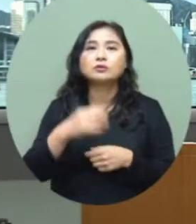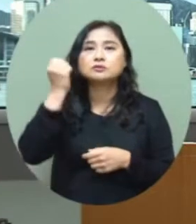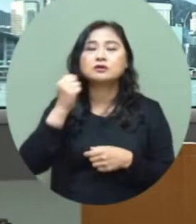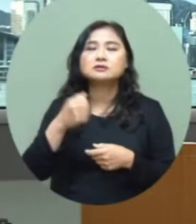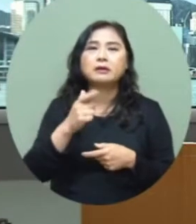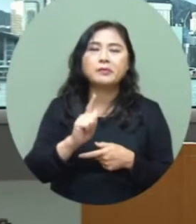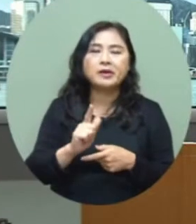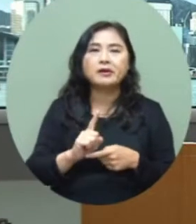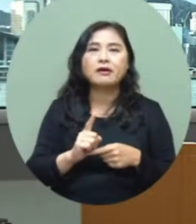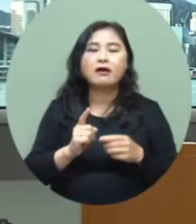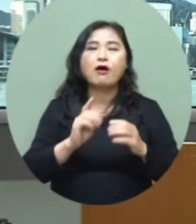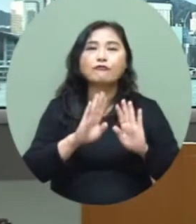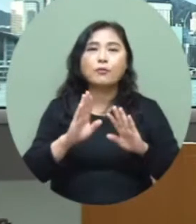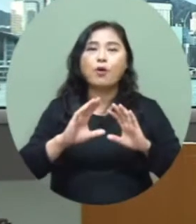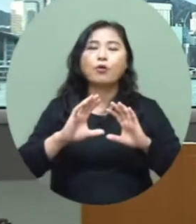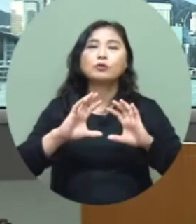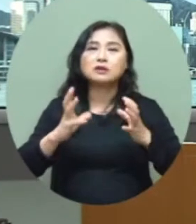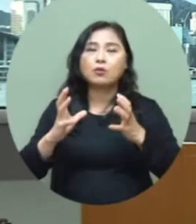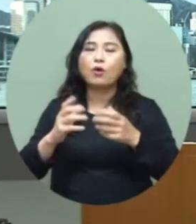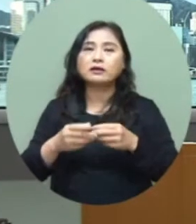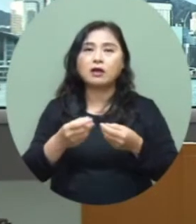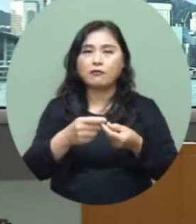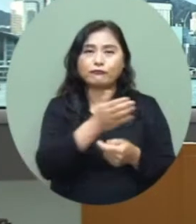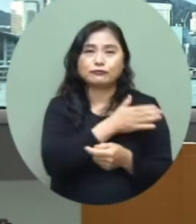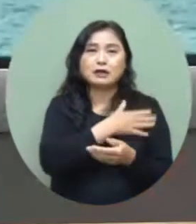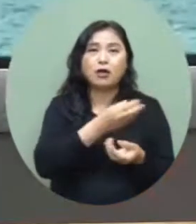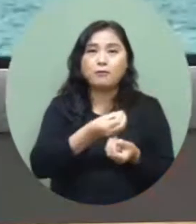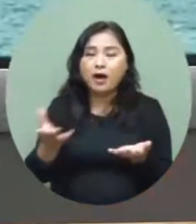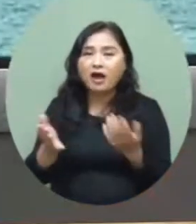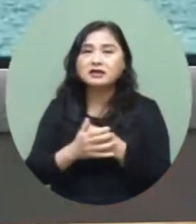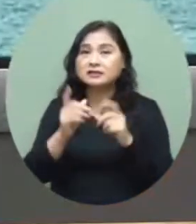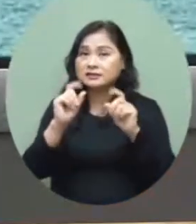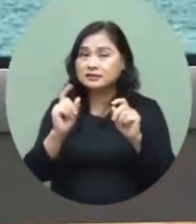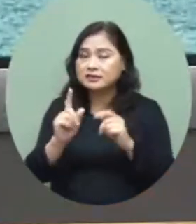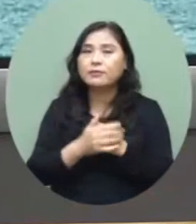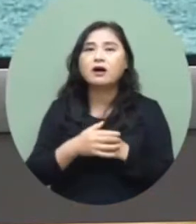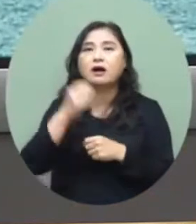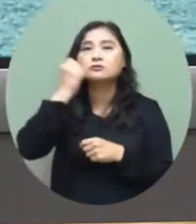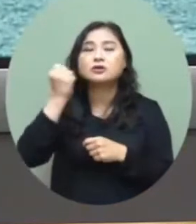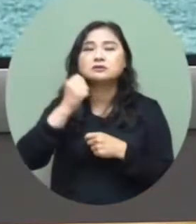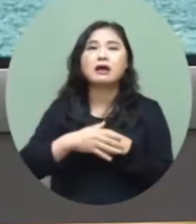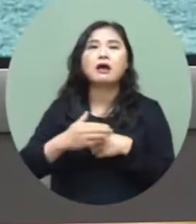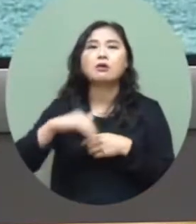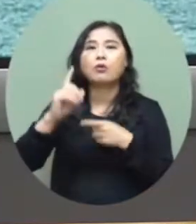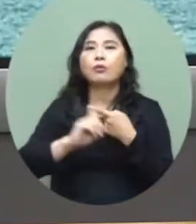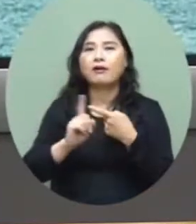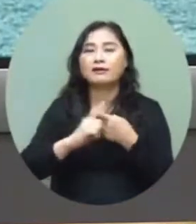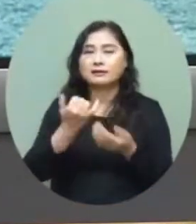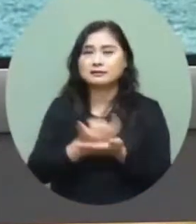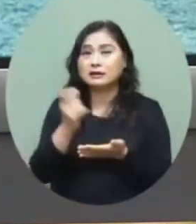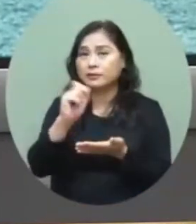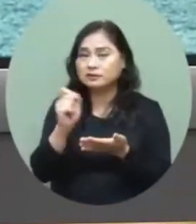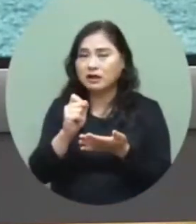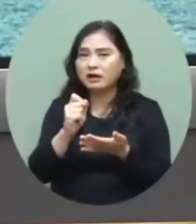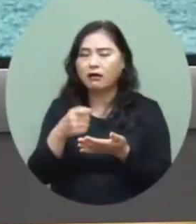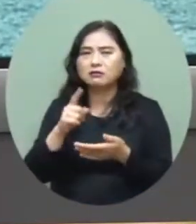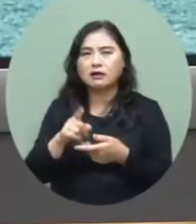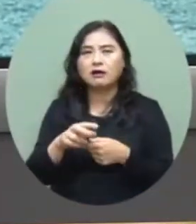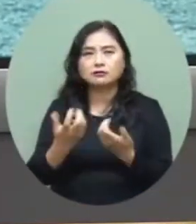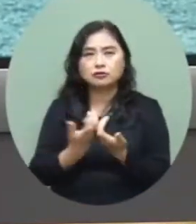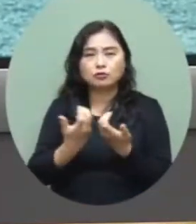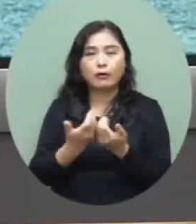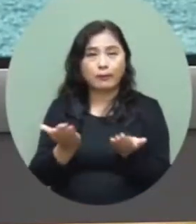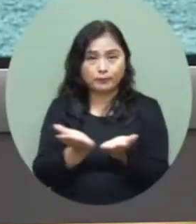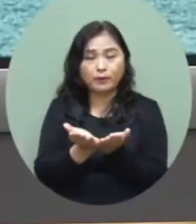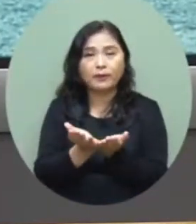I talked about elderly people receiving kits from service units. Well, that's because, first of